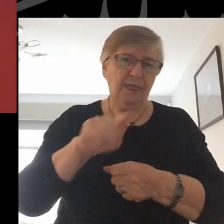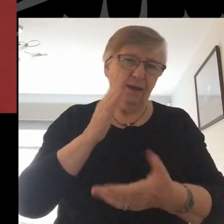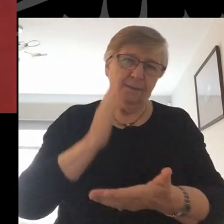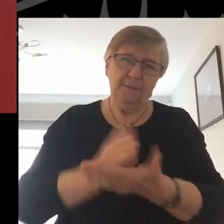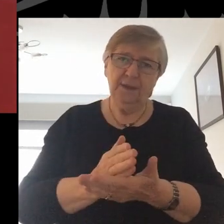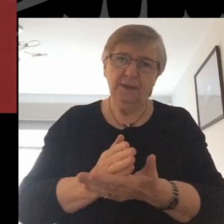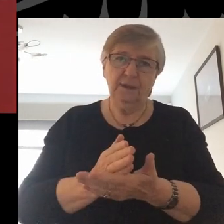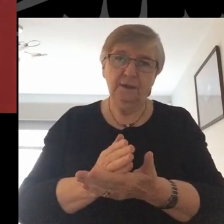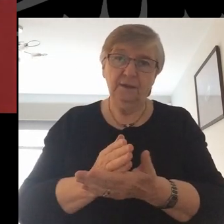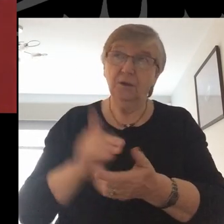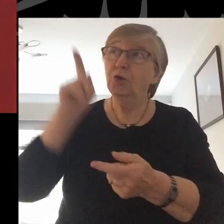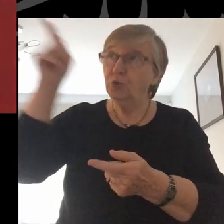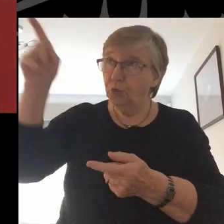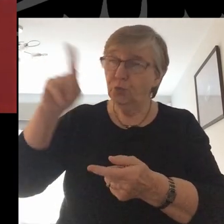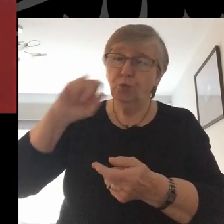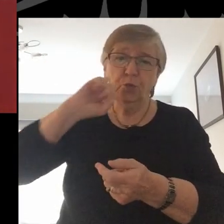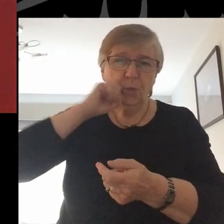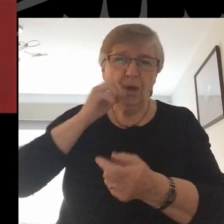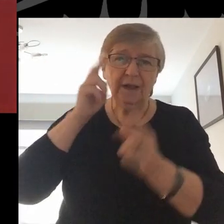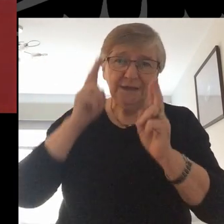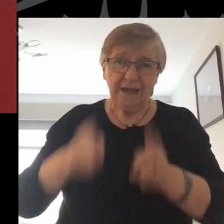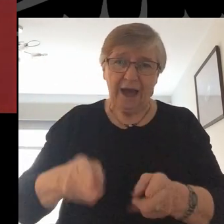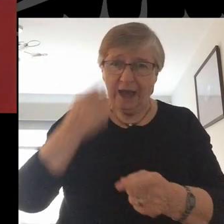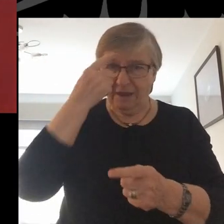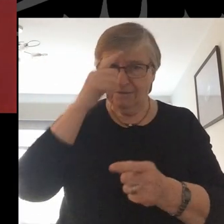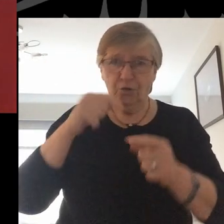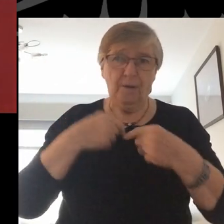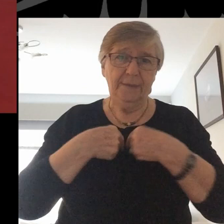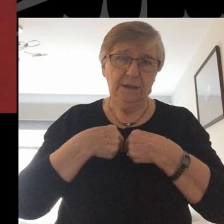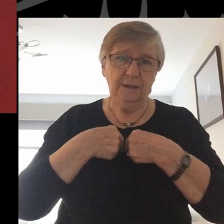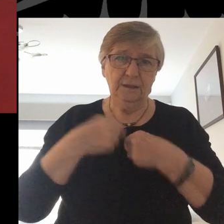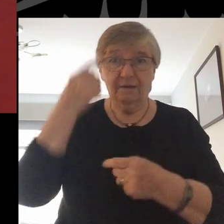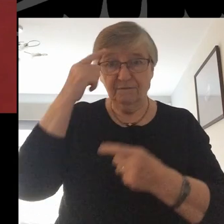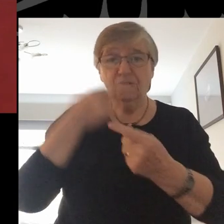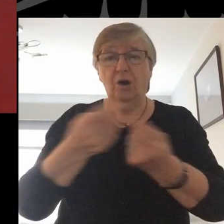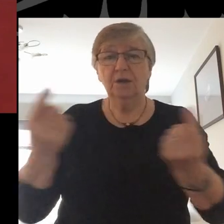that you should die for me, for us?